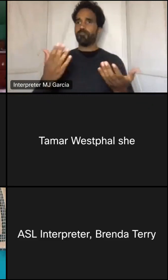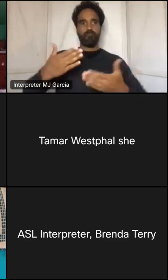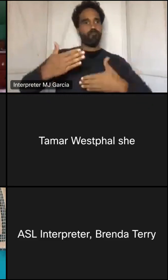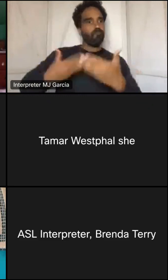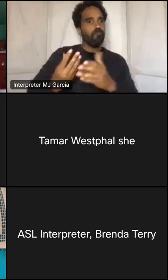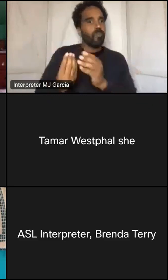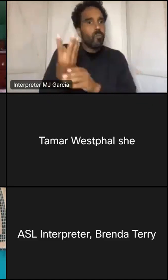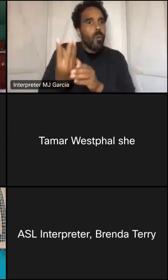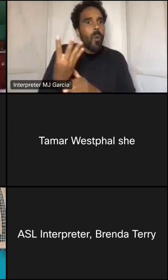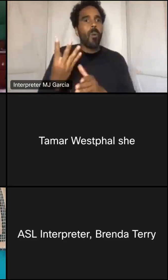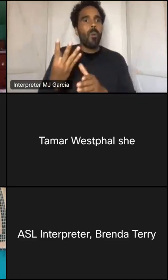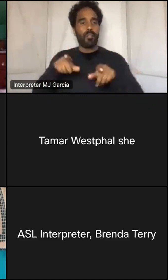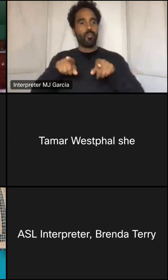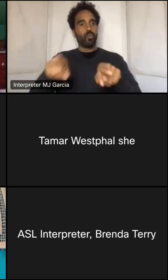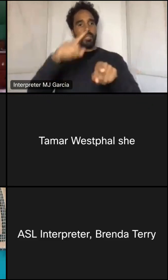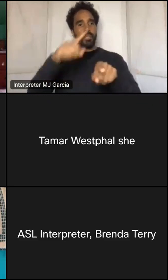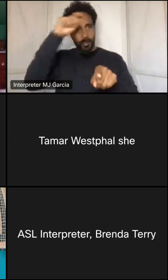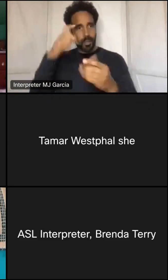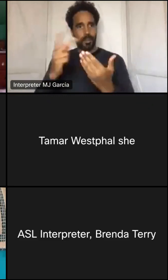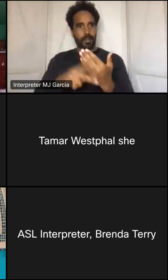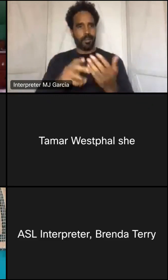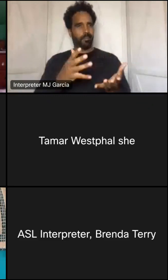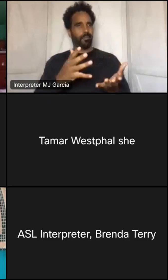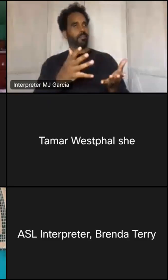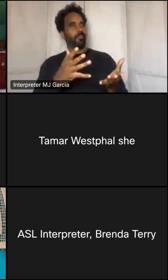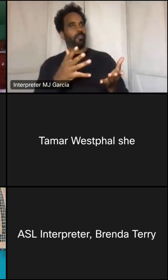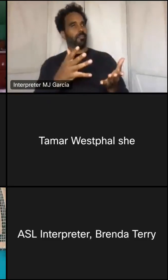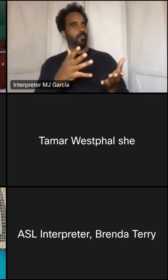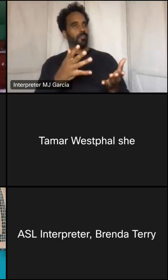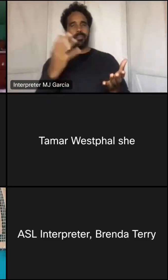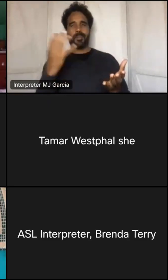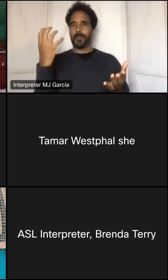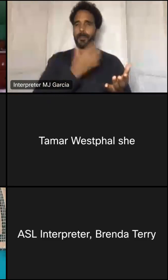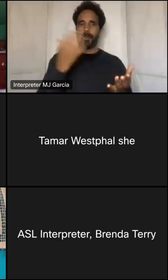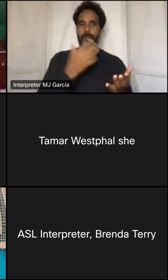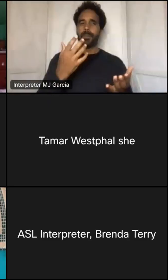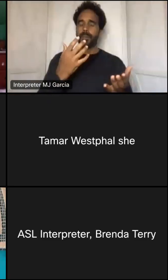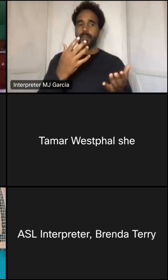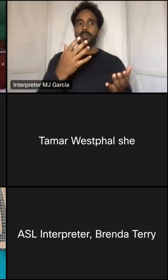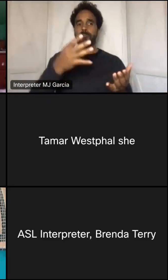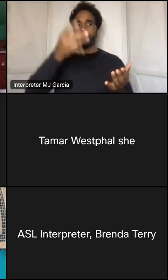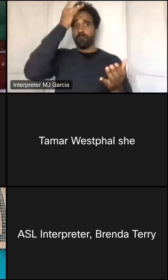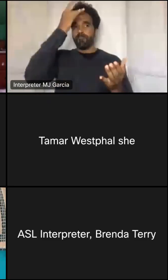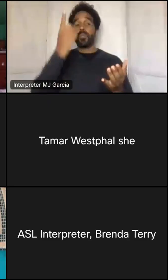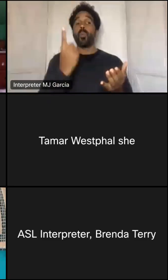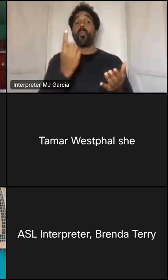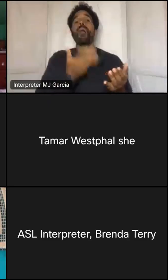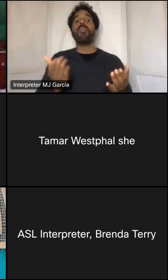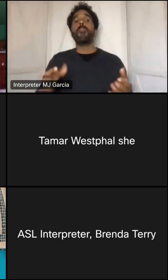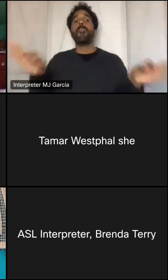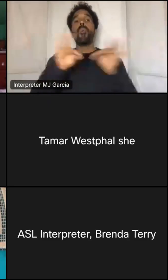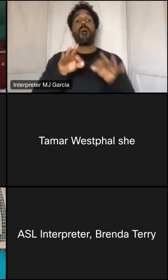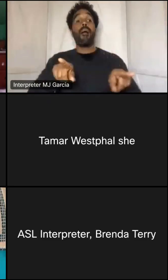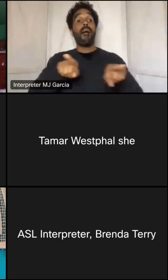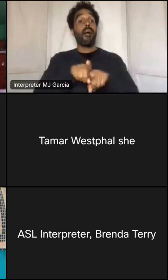program as I started asking questions. So, one thing about advocacy for me and my identity, being a young person, is